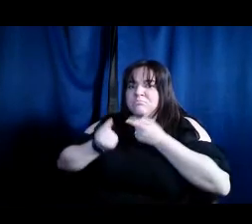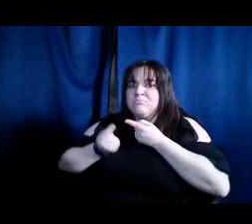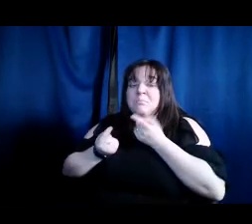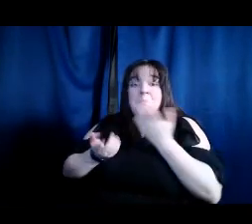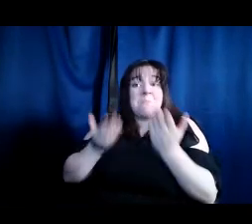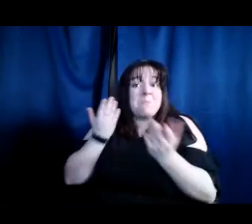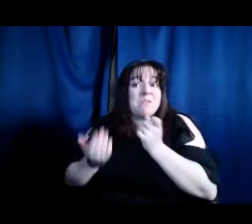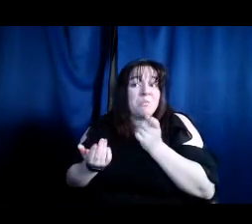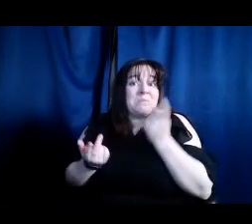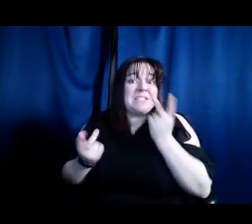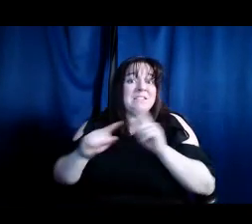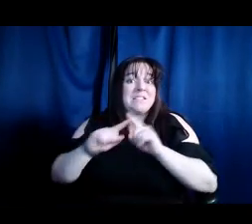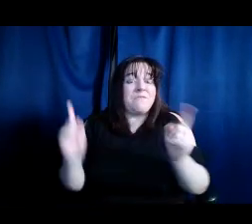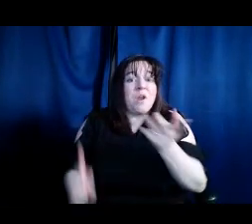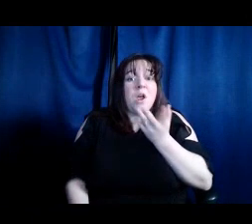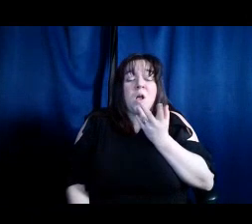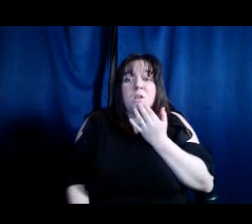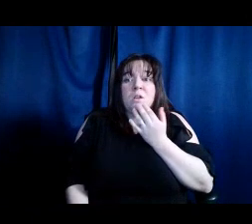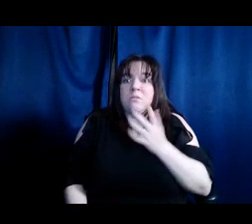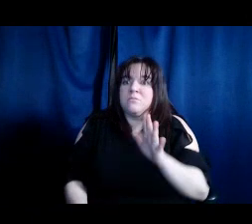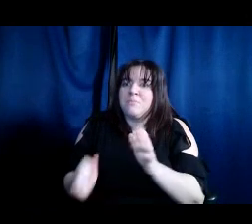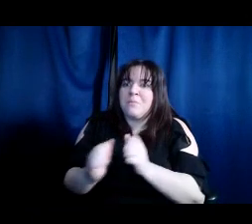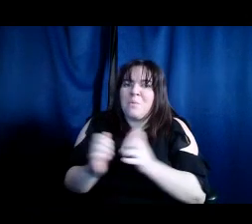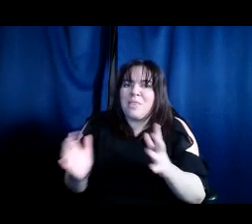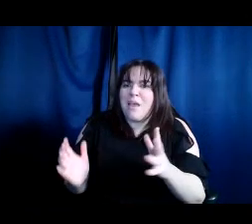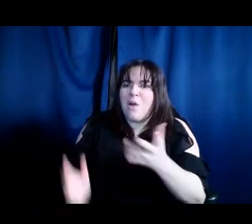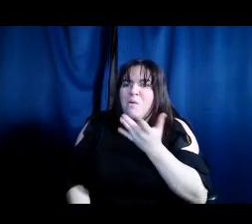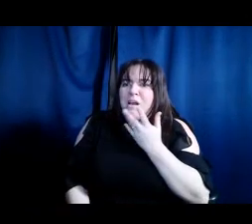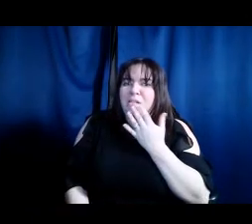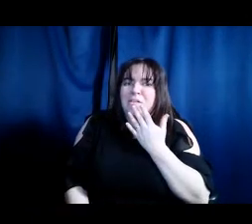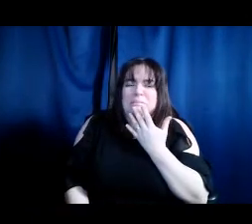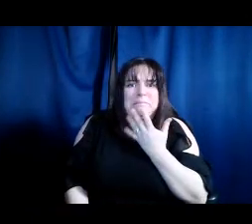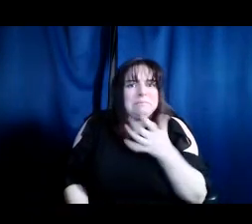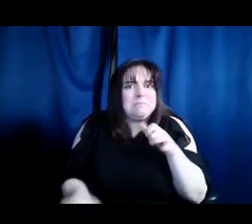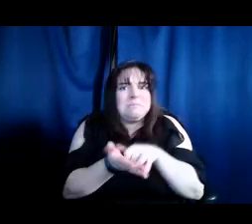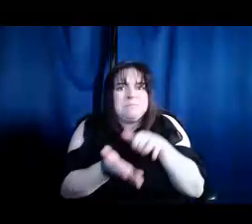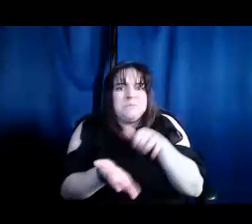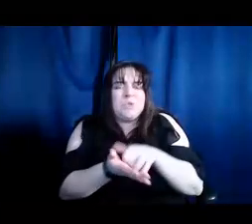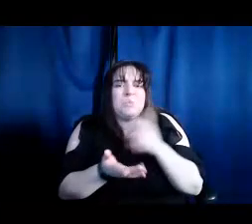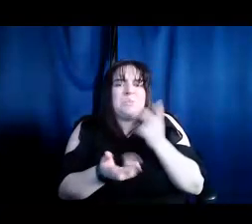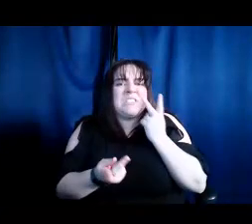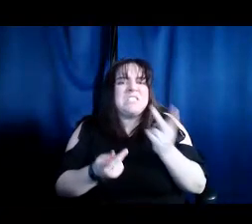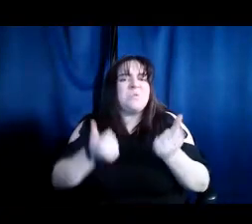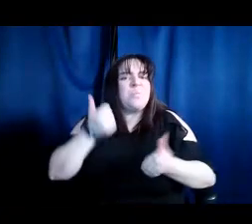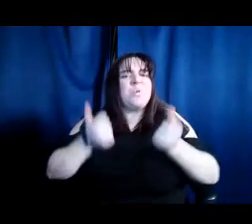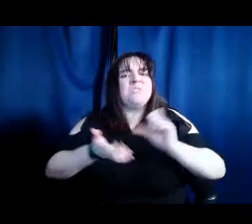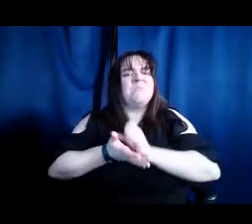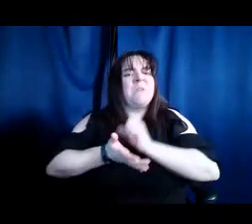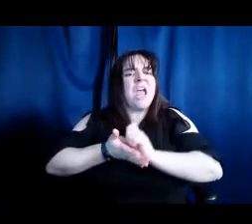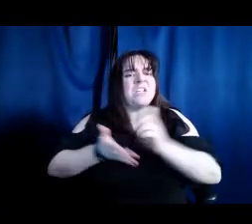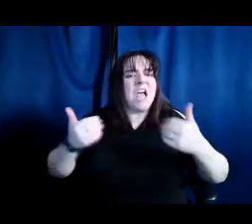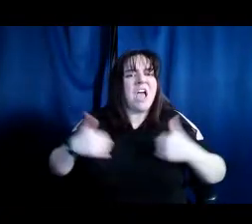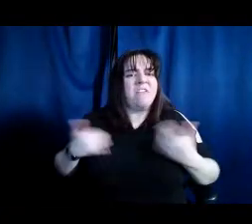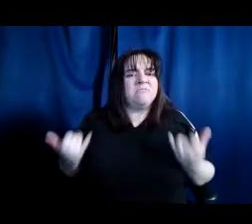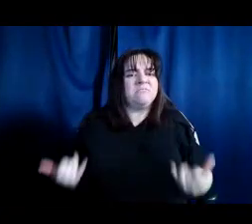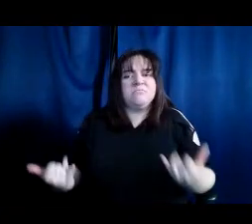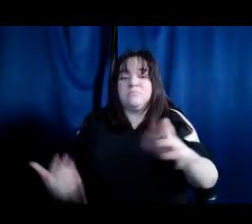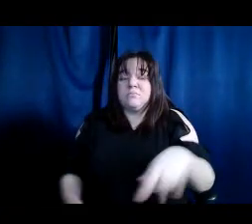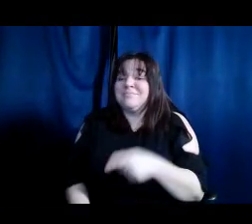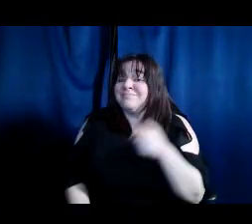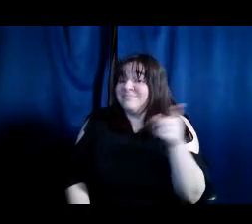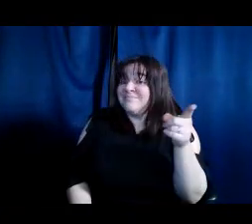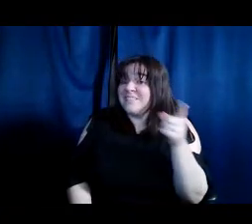active. Without color, though, it may be impossible to tell which item is active. This slide shows the same wish